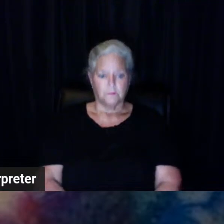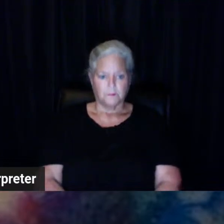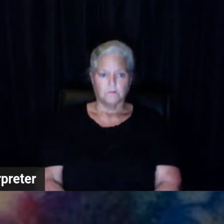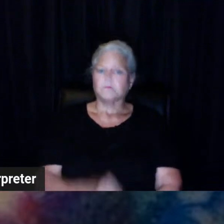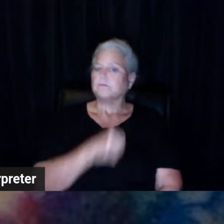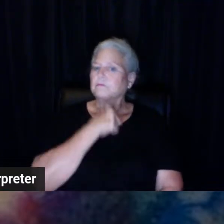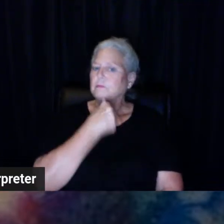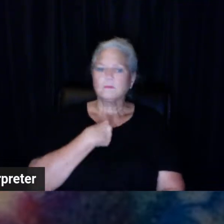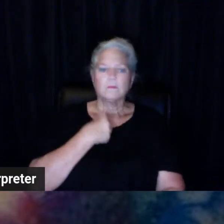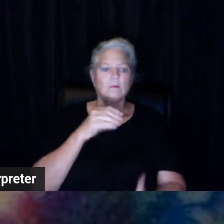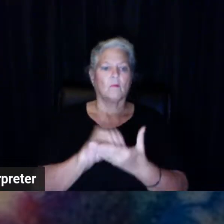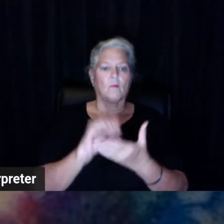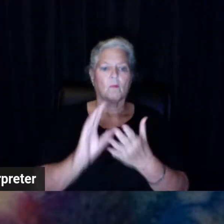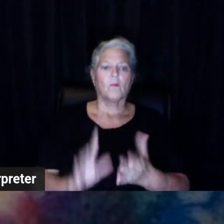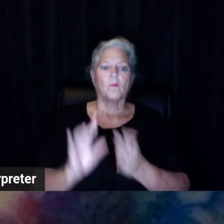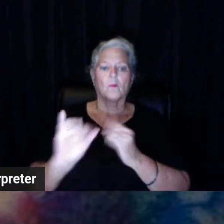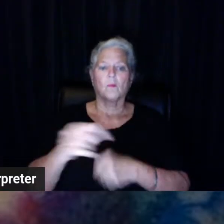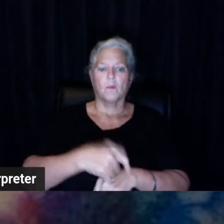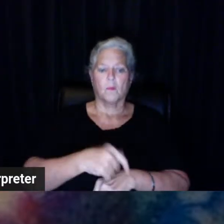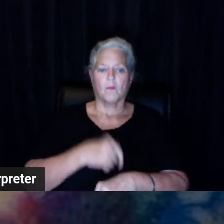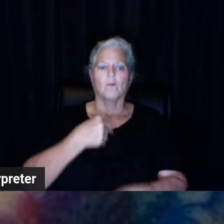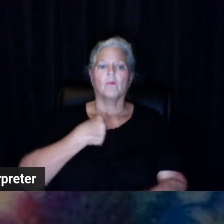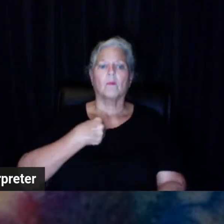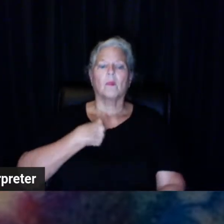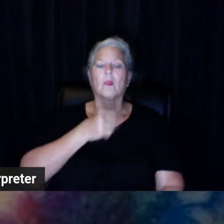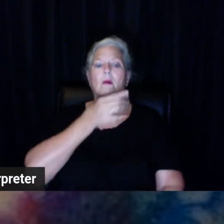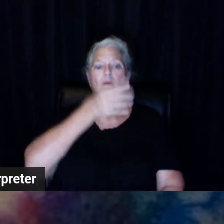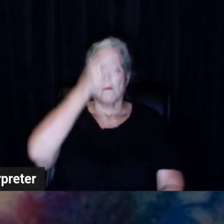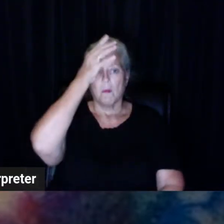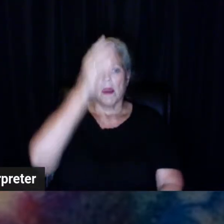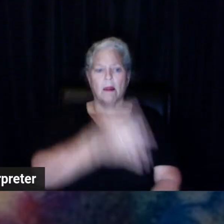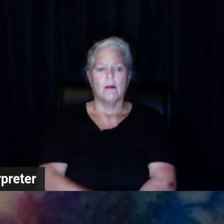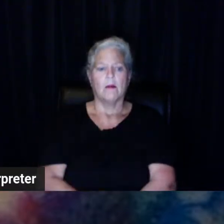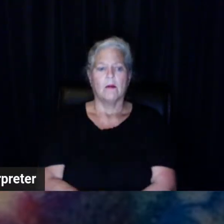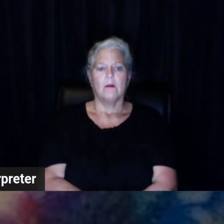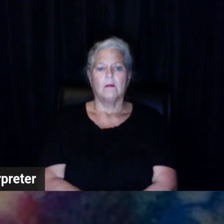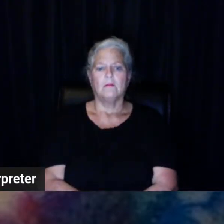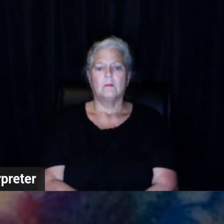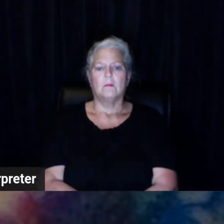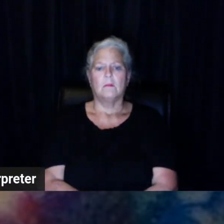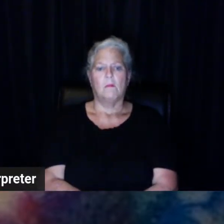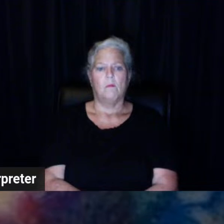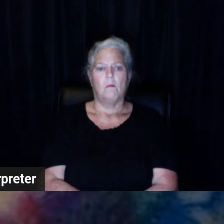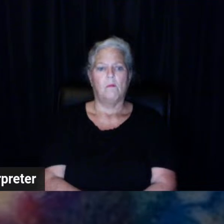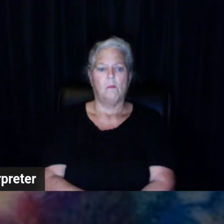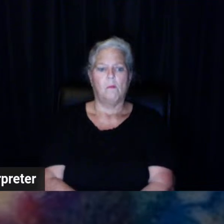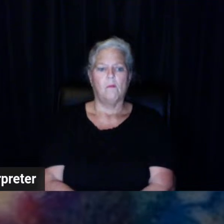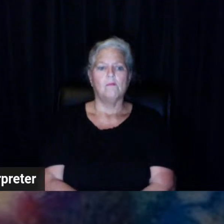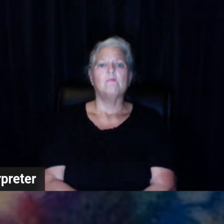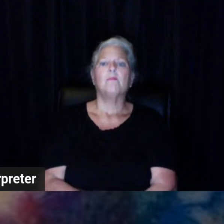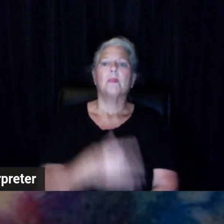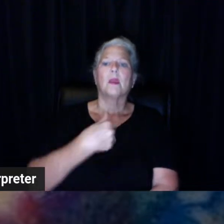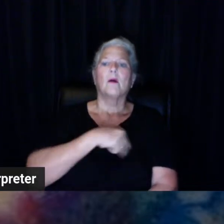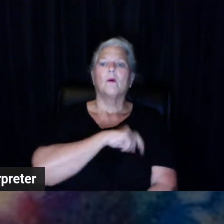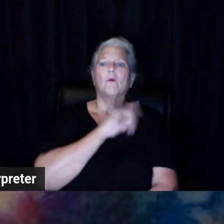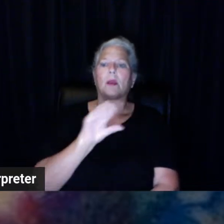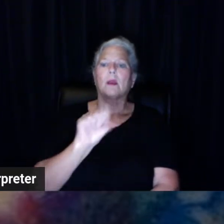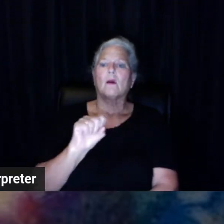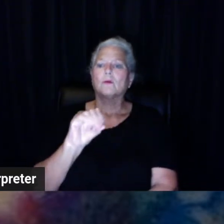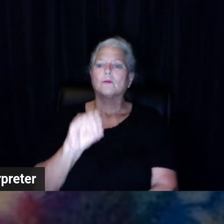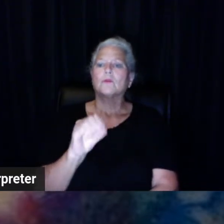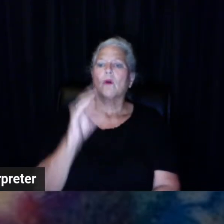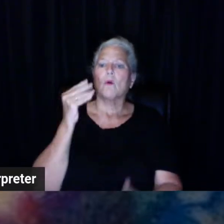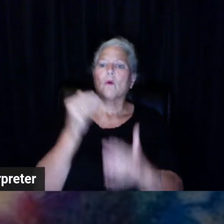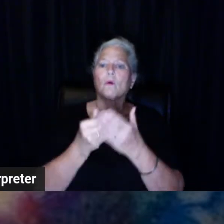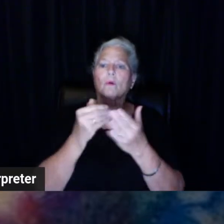student. So, oh, guys, we're so close to 16. Please share. Please share. And if you